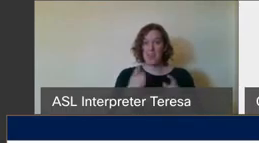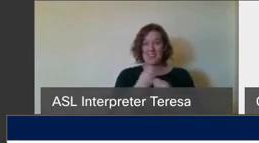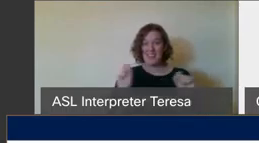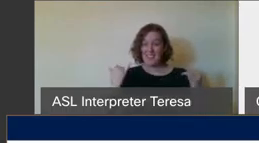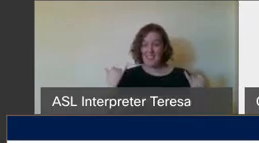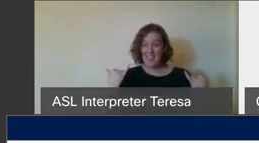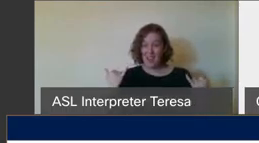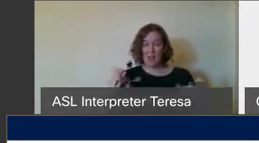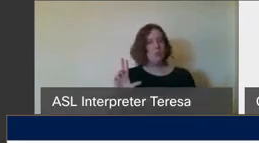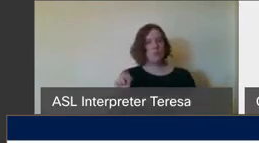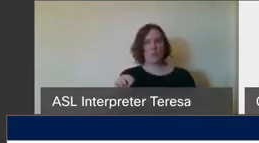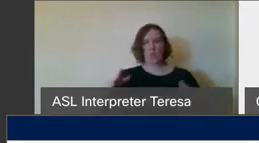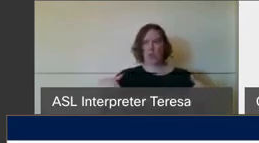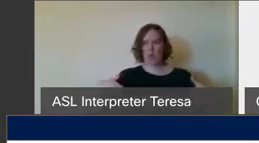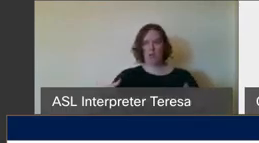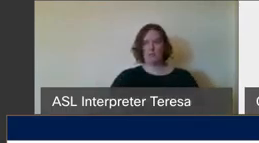danger or risk yet.